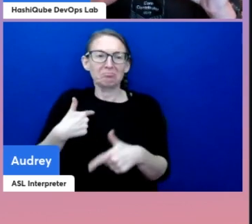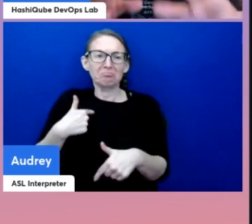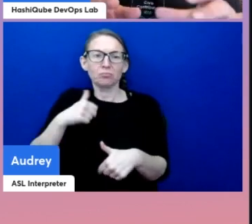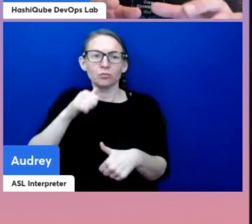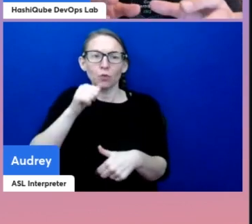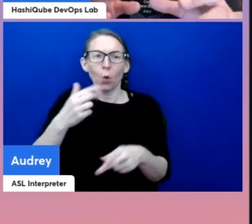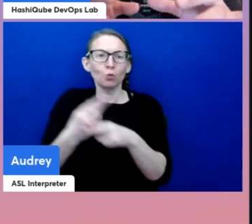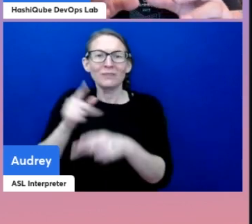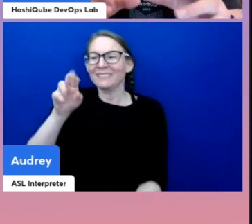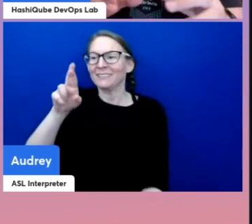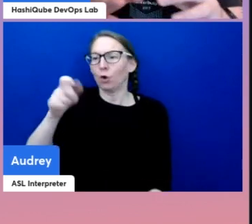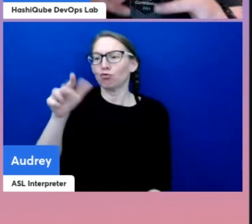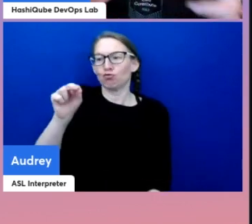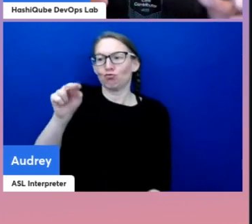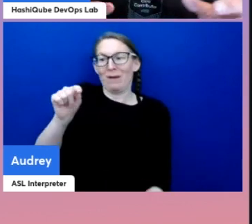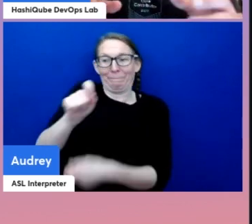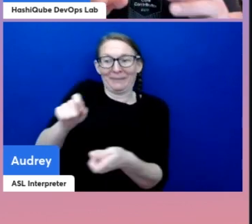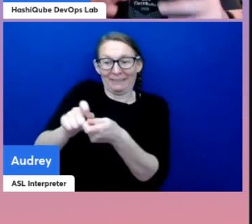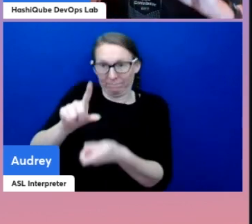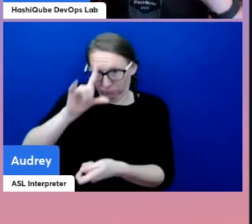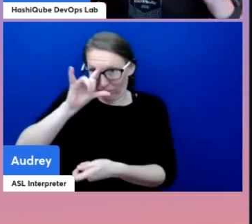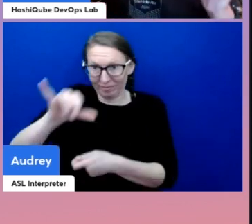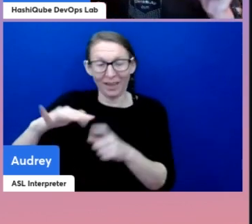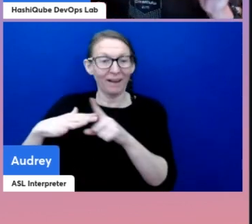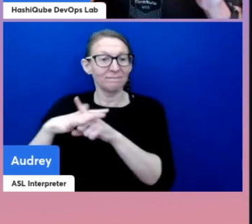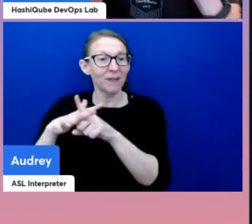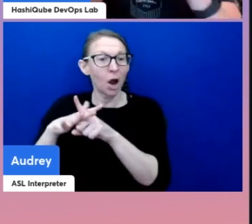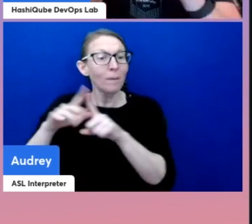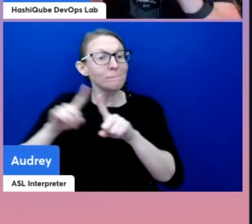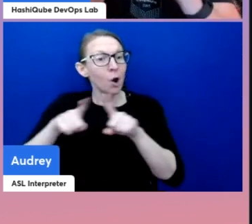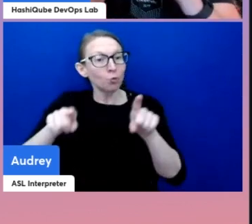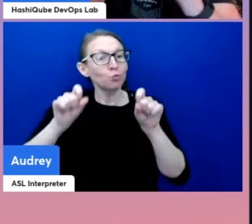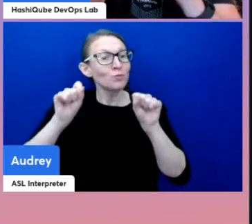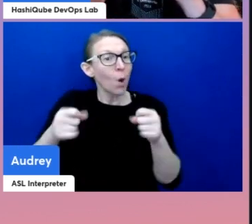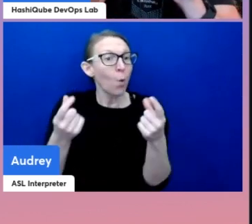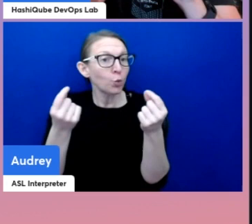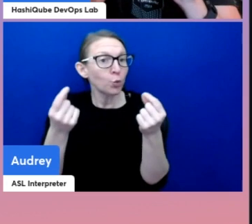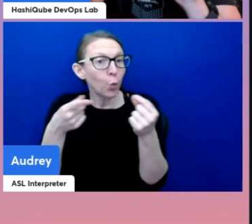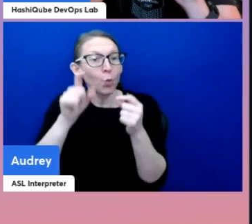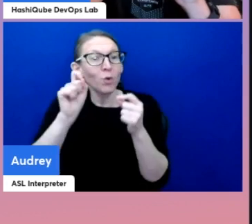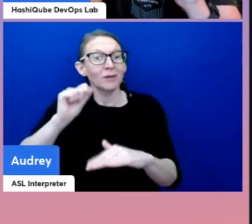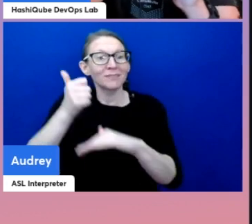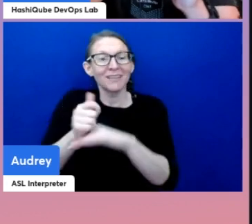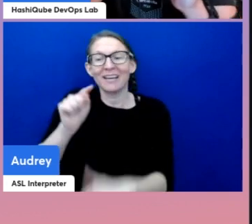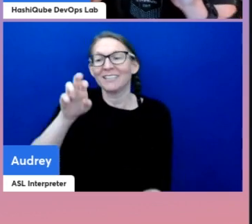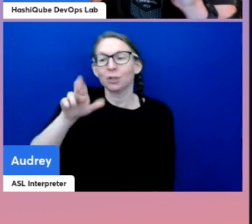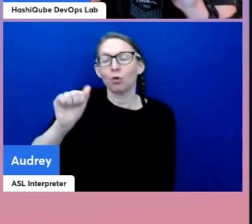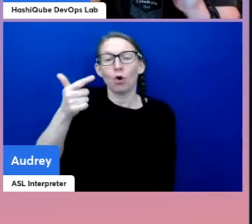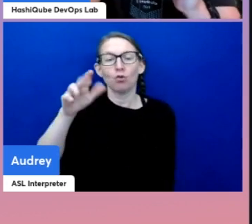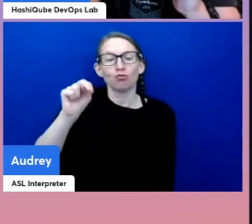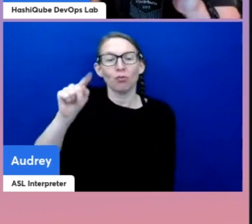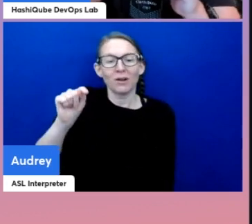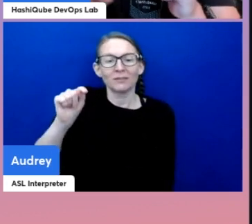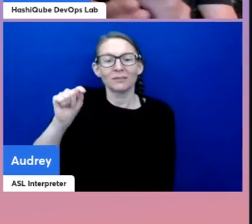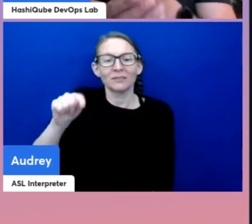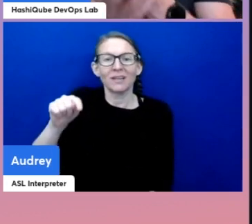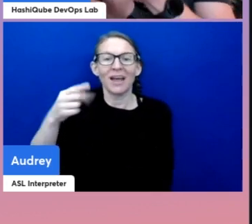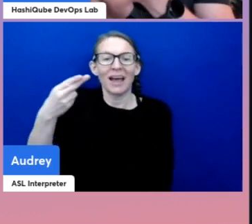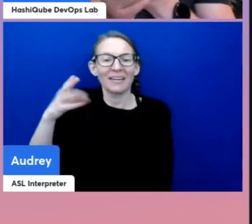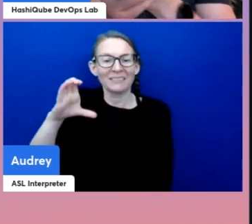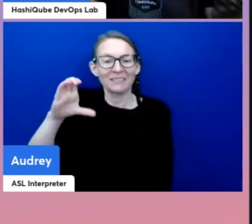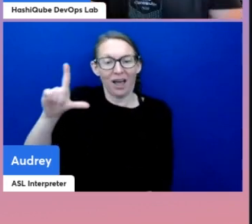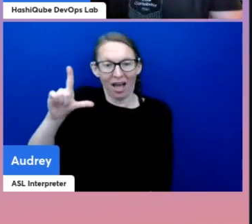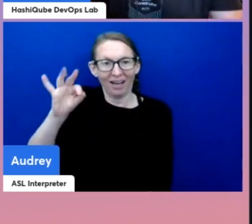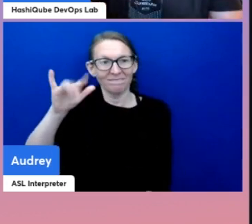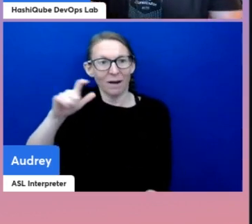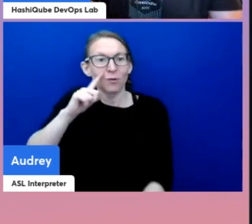Terragrant specifically for this environment, what you can do is you can create a .terragrant HCL file in each of your modules and